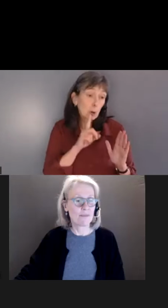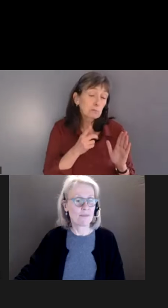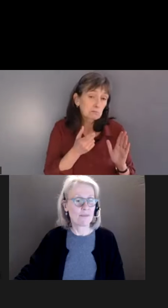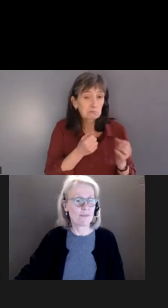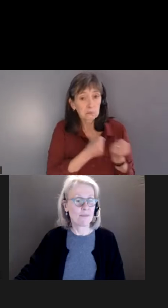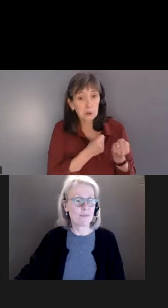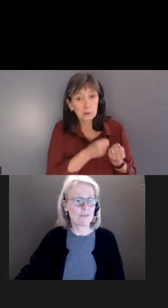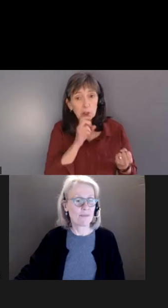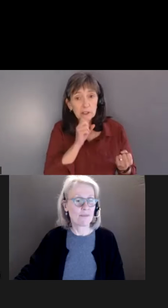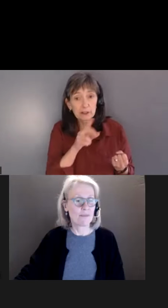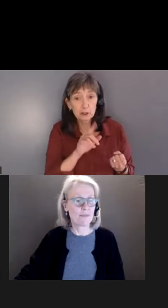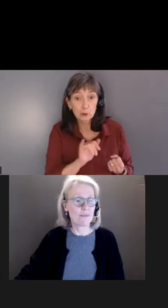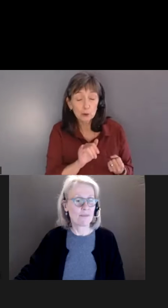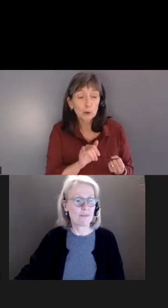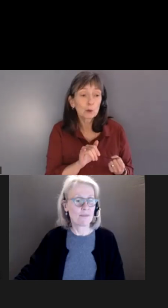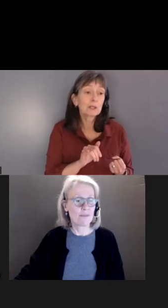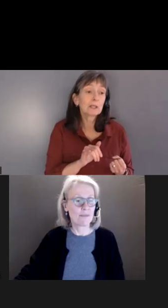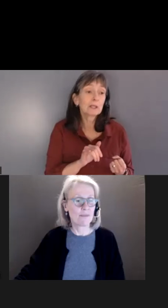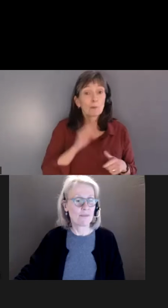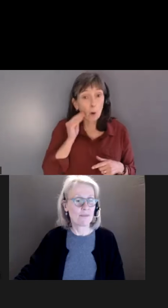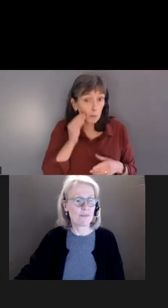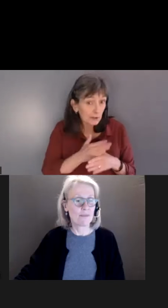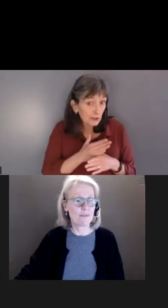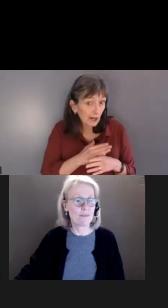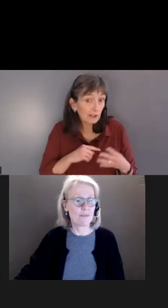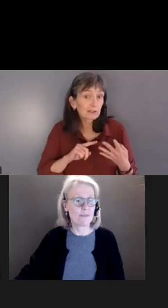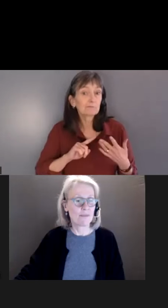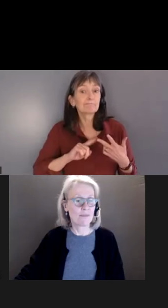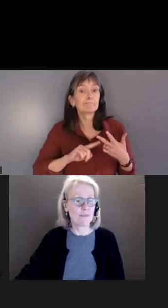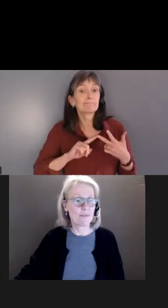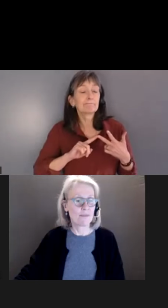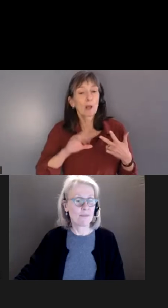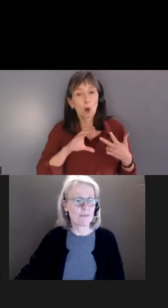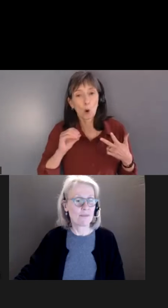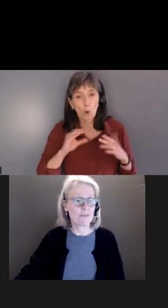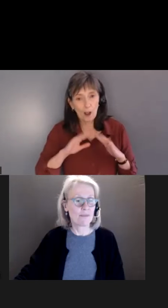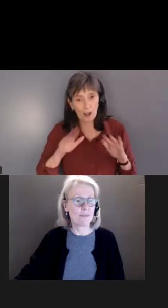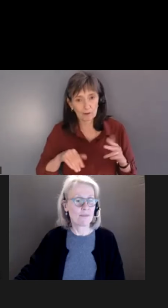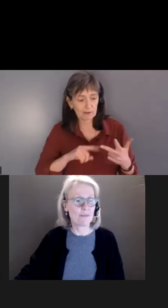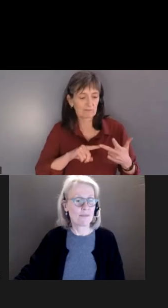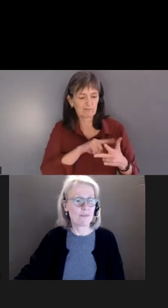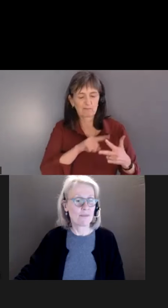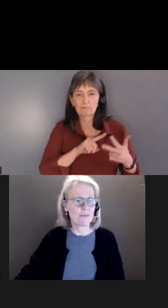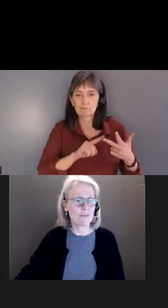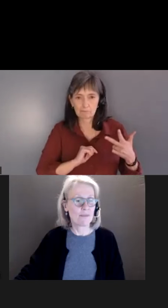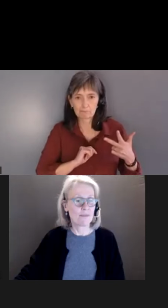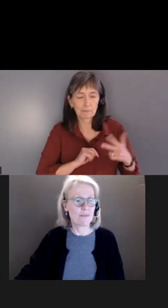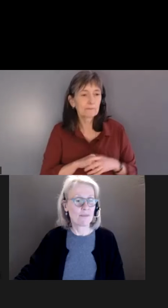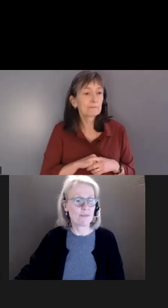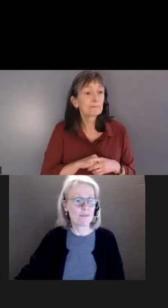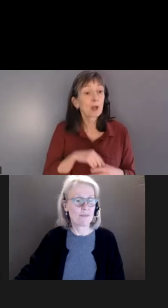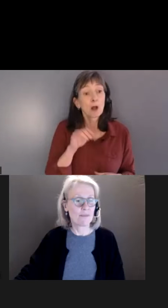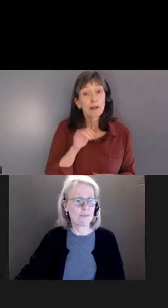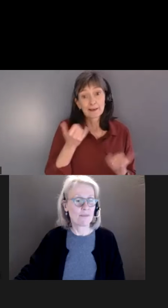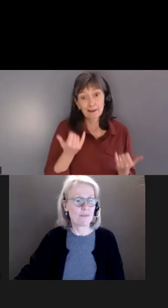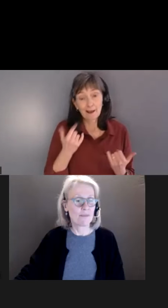aging in the right place in the future include home sharing and co-housing. And then in terms of initiatives that can make transportation services